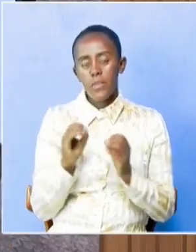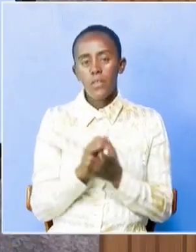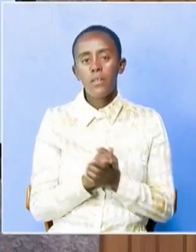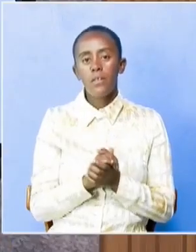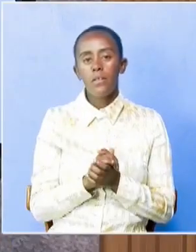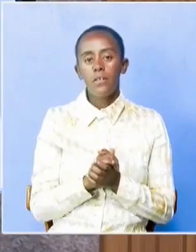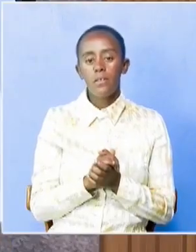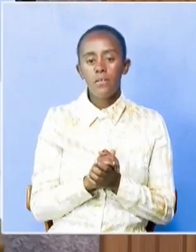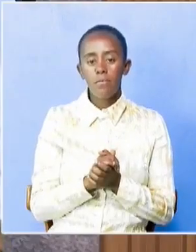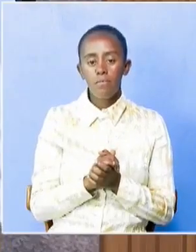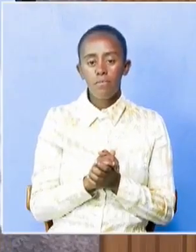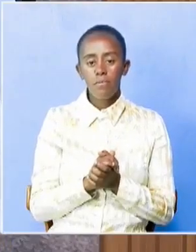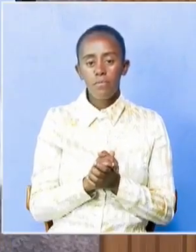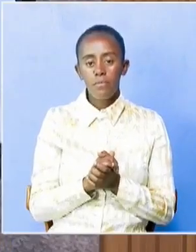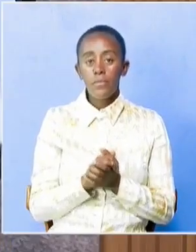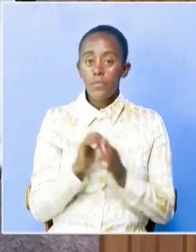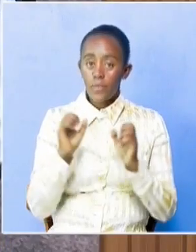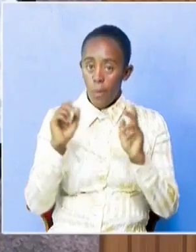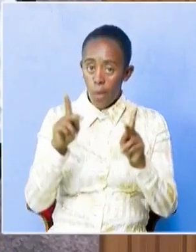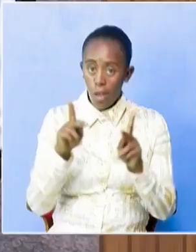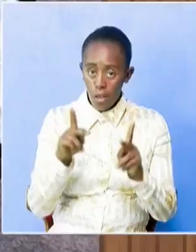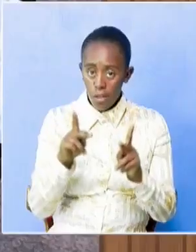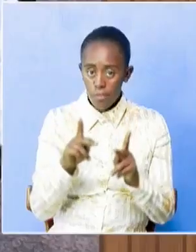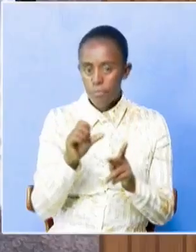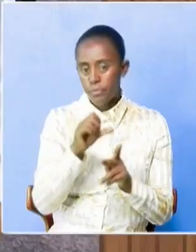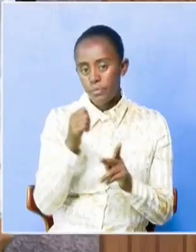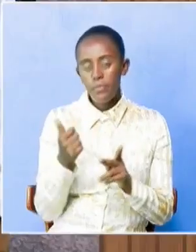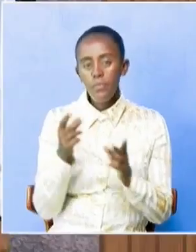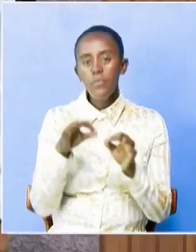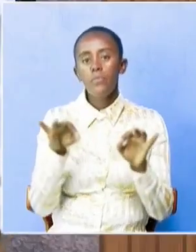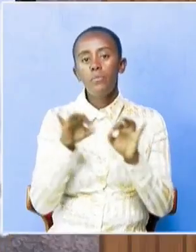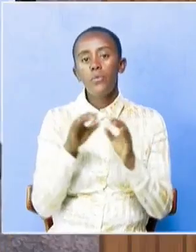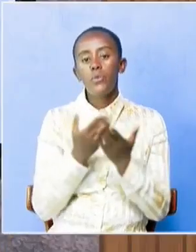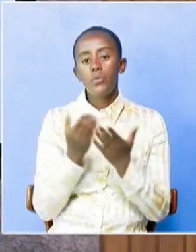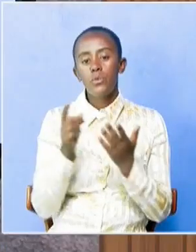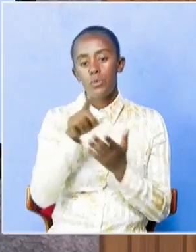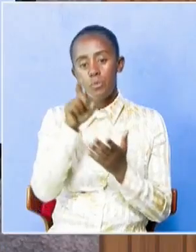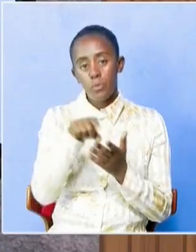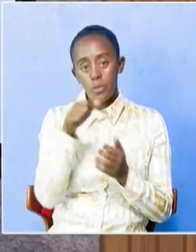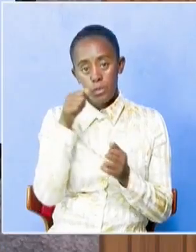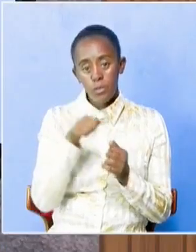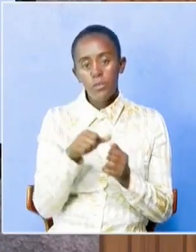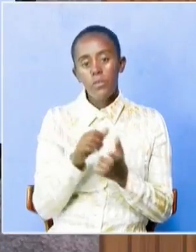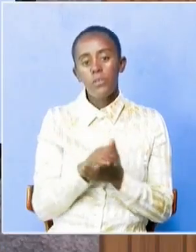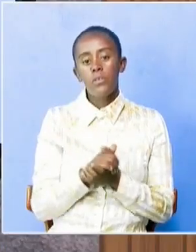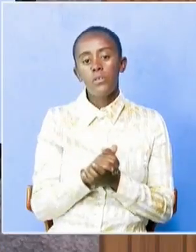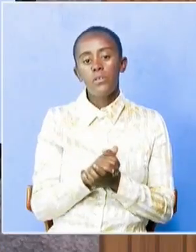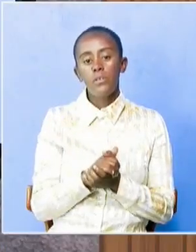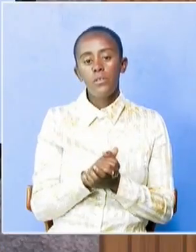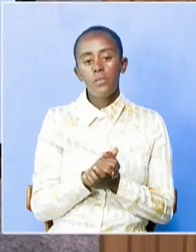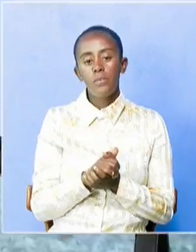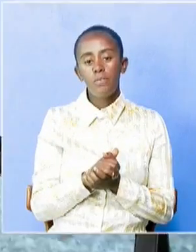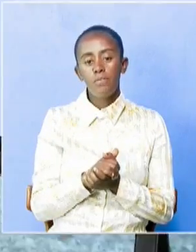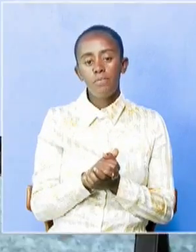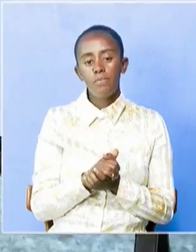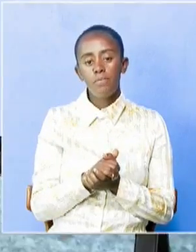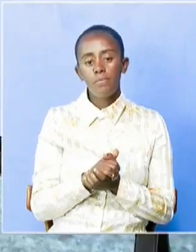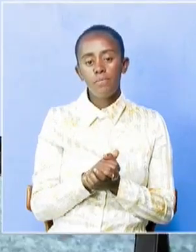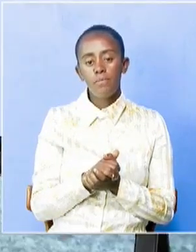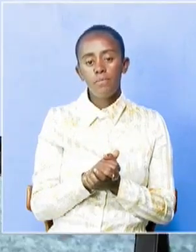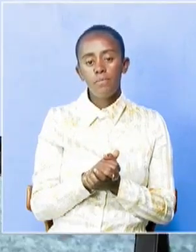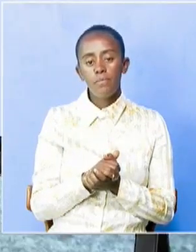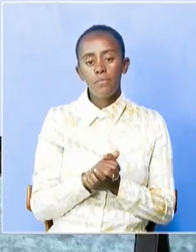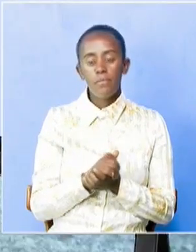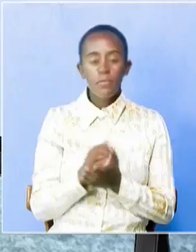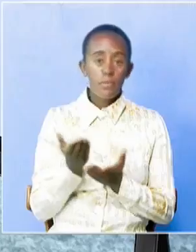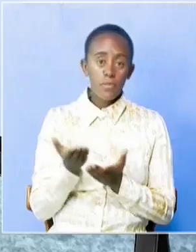without apostrophe, okay? Another important thing that you must remember not to do,